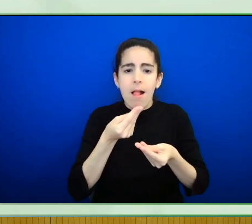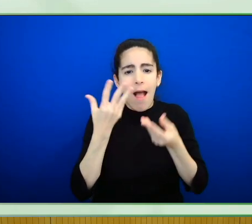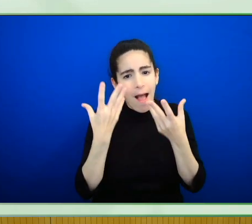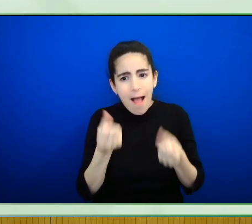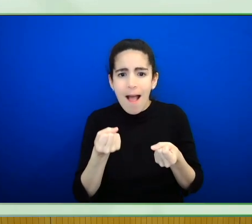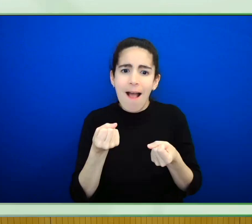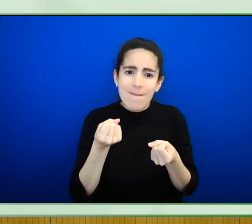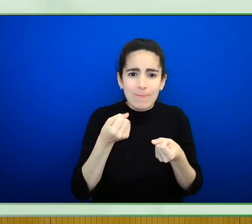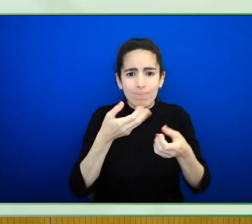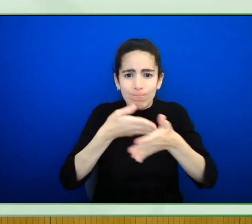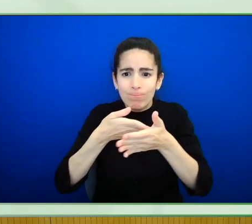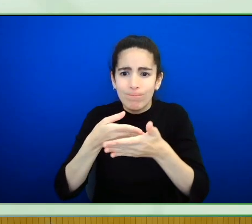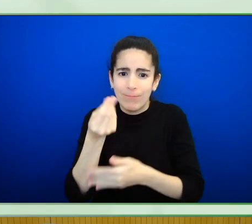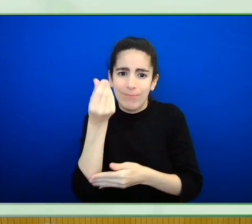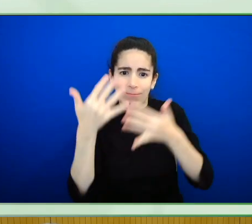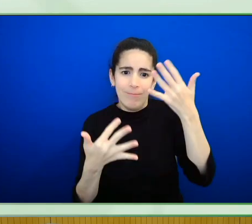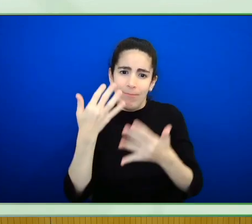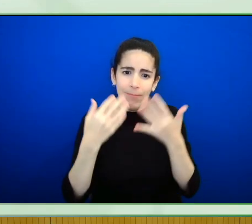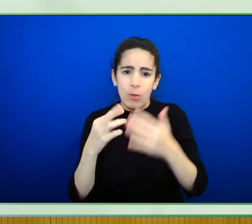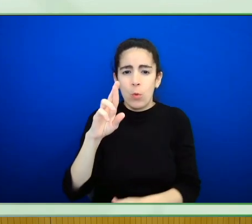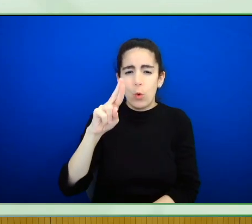per year because of this blindness.